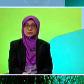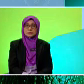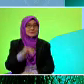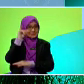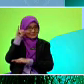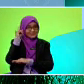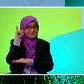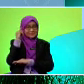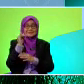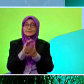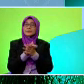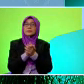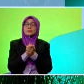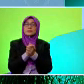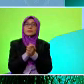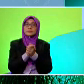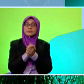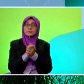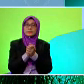Damage Okay, to JD. plants.